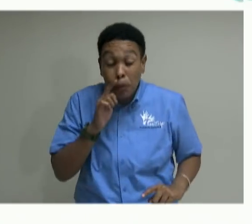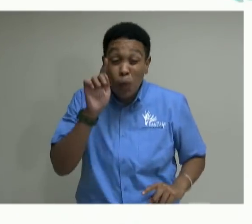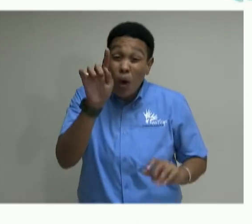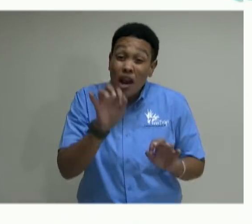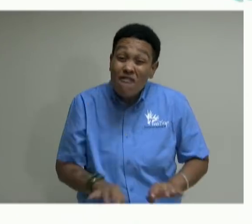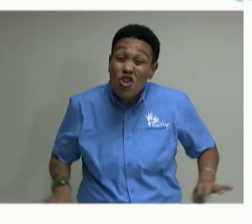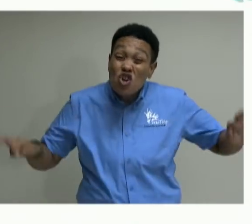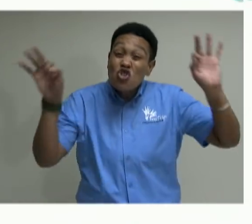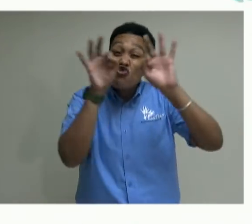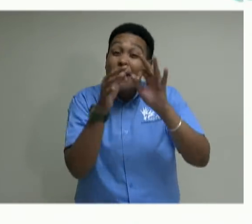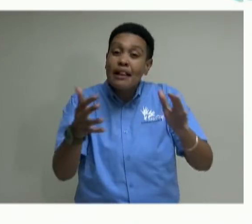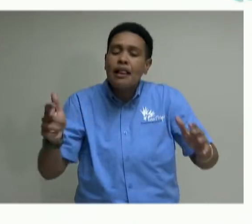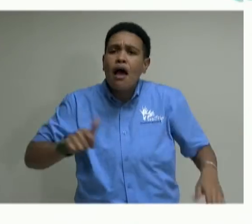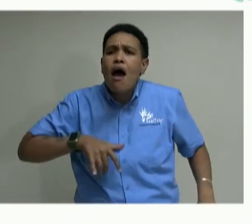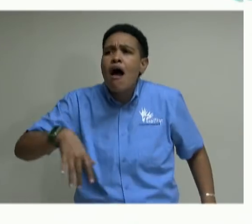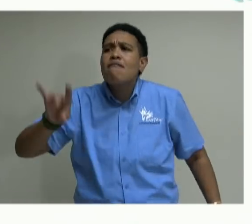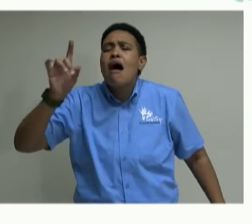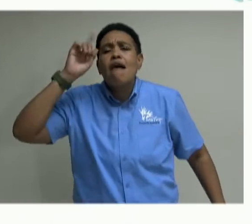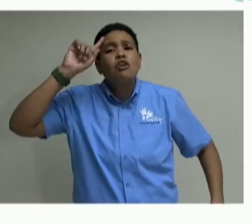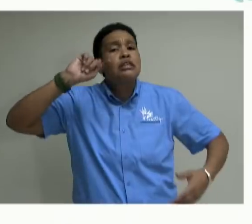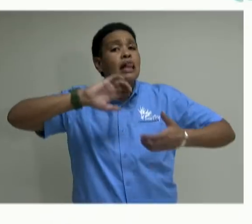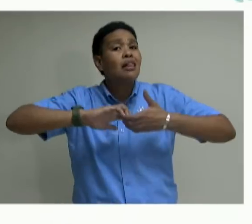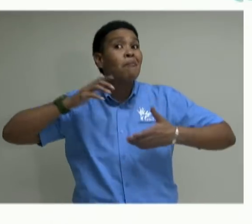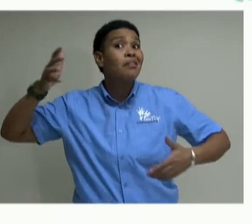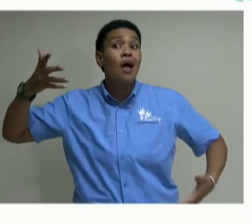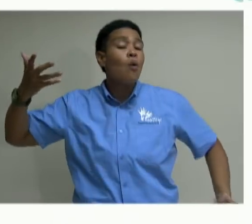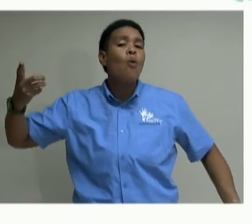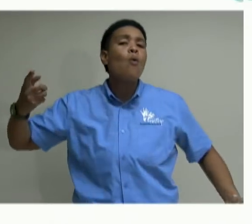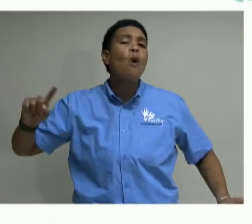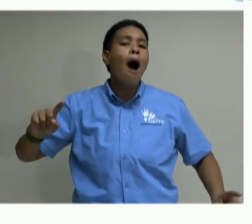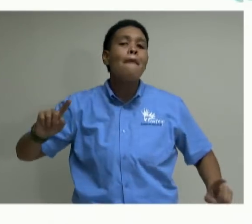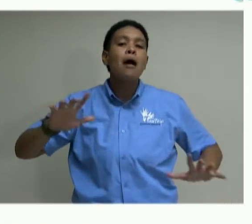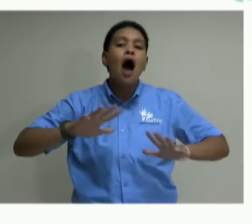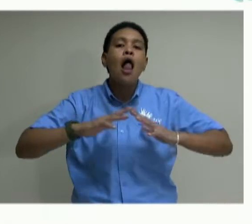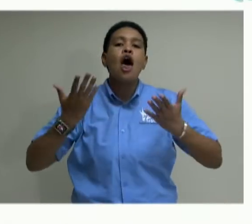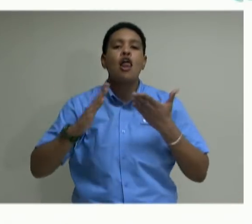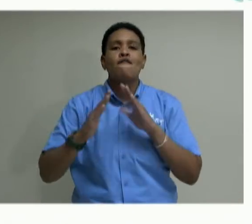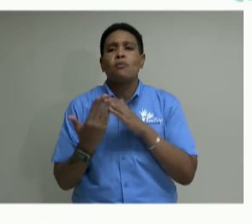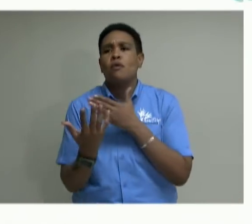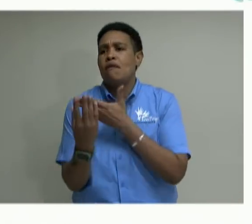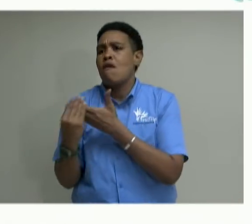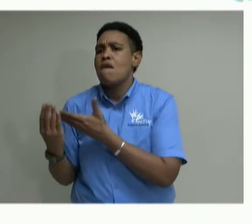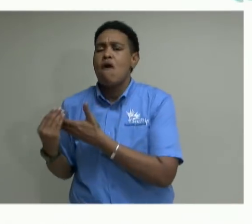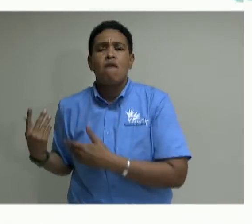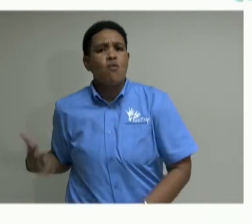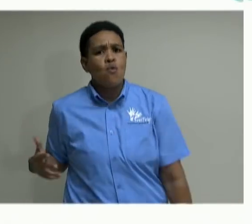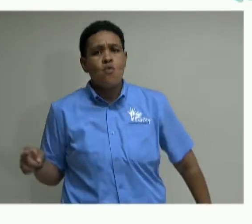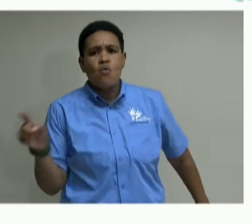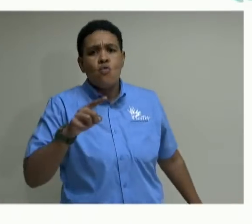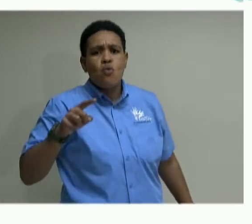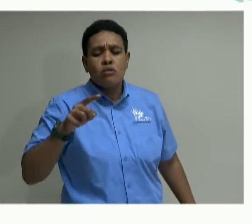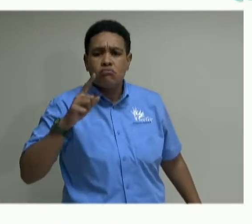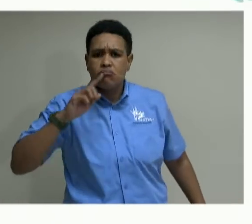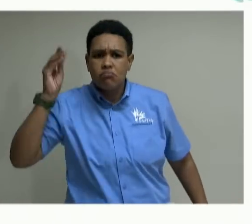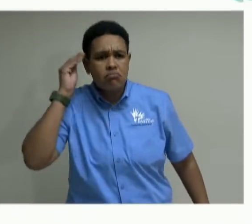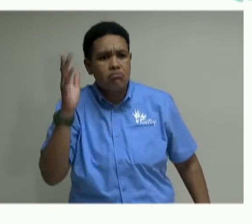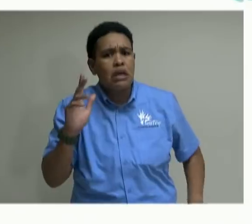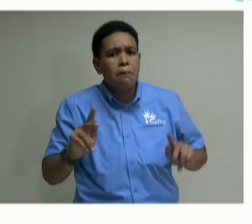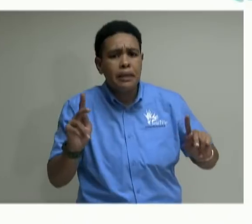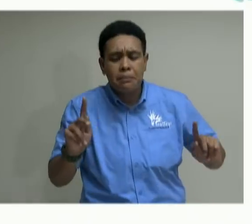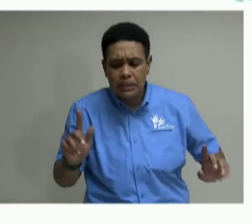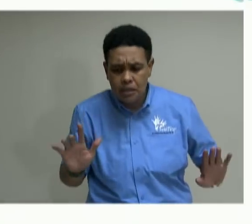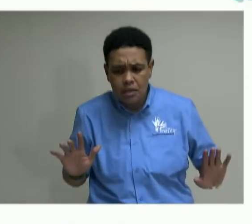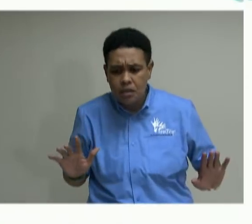critical things, though, I find for St. Thomas is that there was a lot of community involvement. in the sense that persons